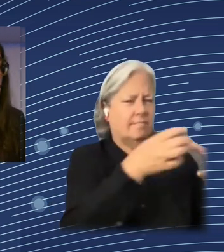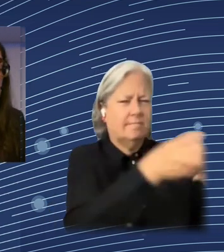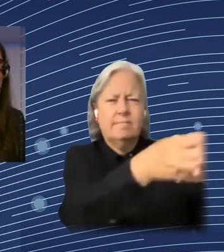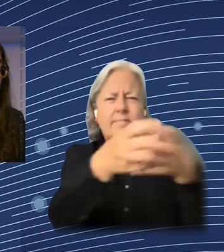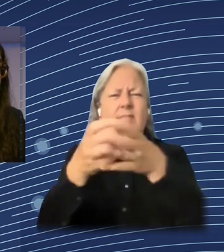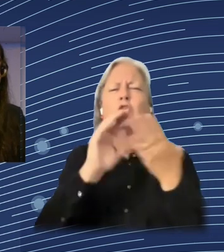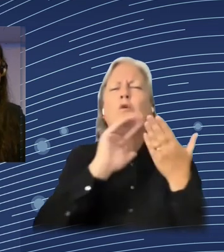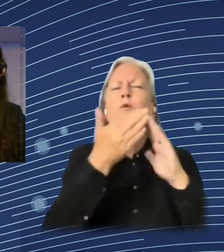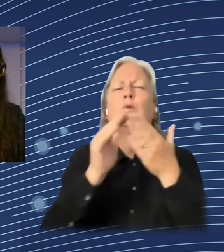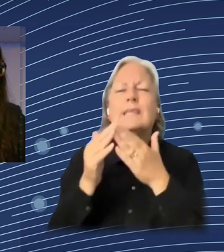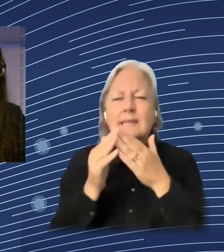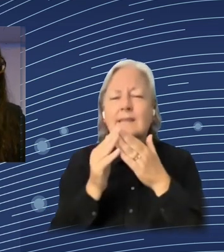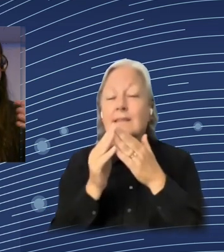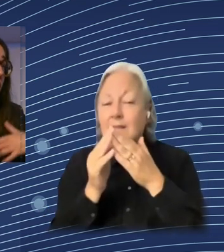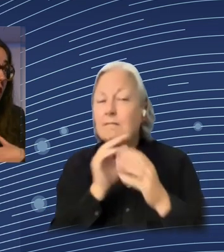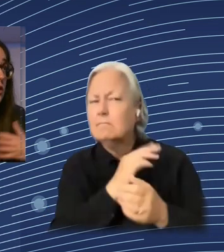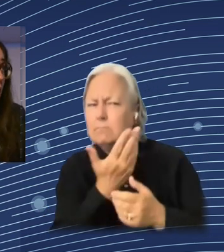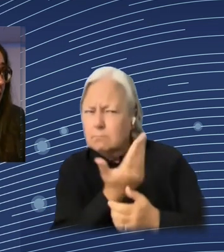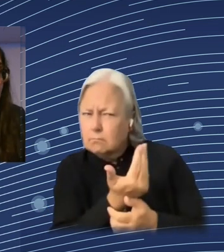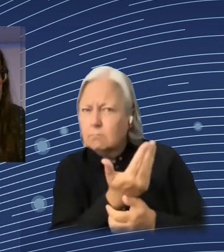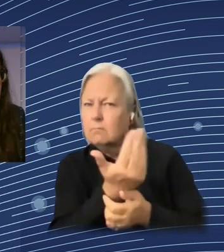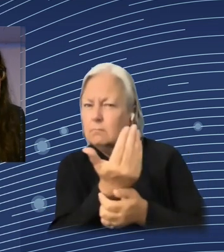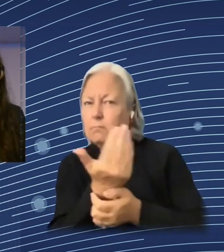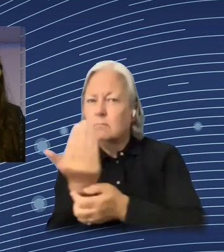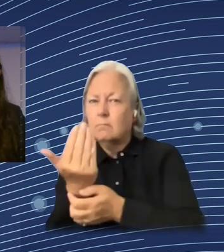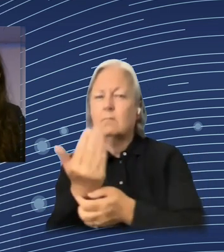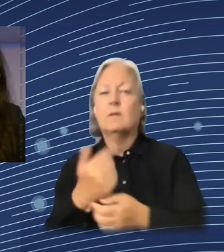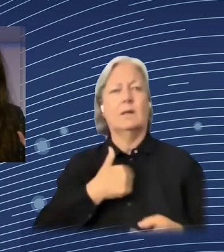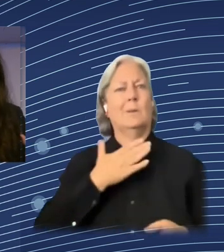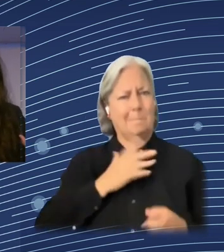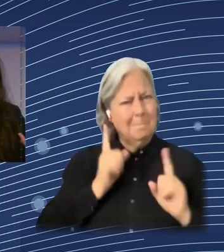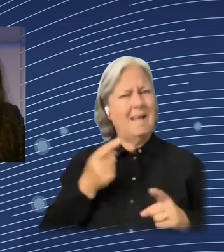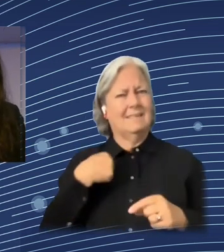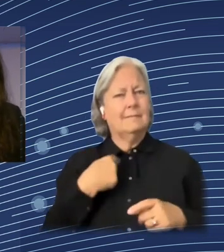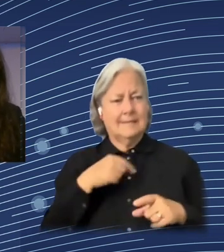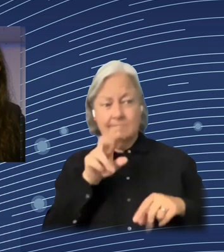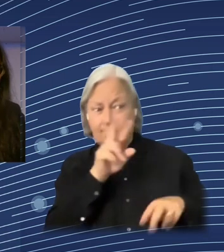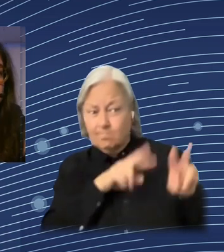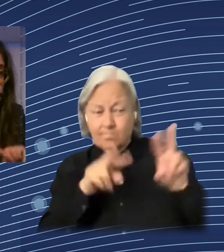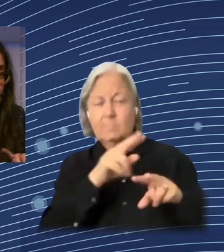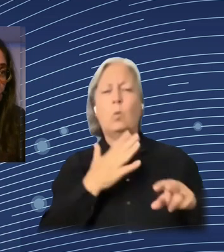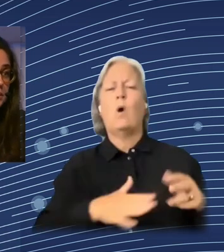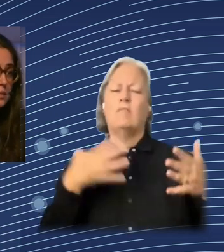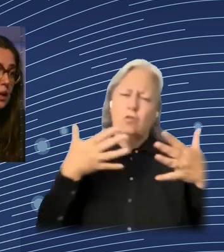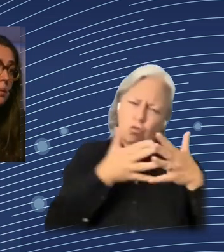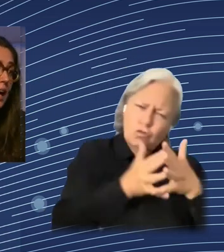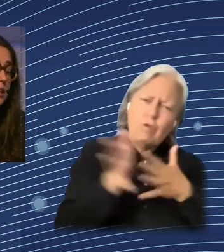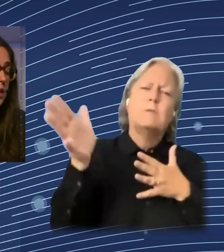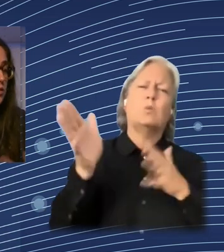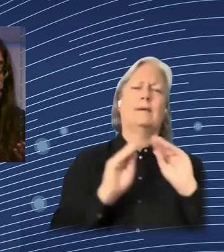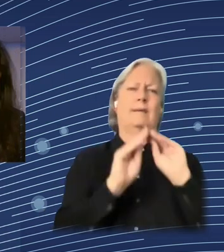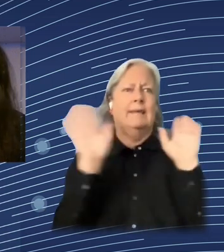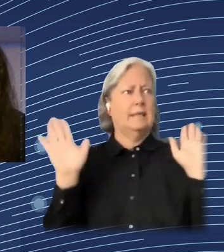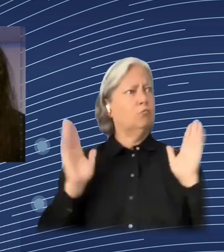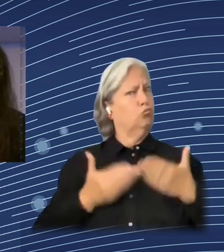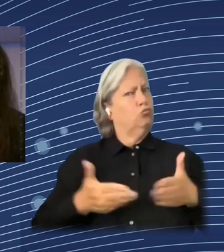order for them to know, in order for us to analyze exactly, first thing, if the community knows that this algorithm is being applied, because